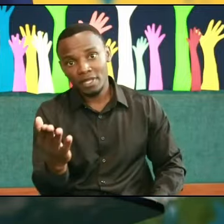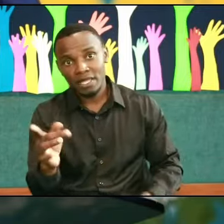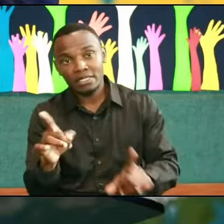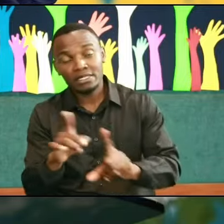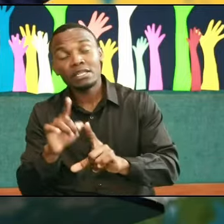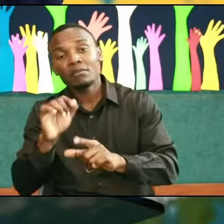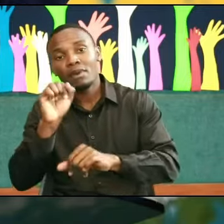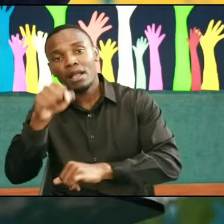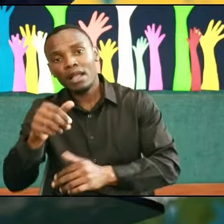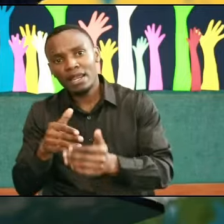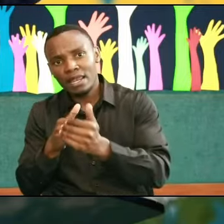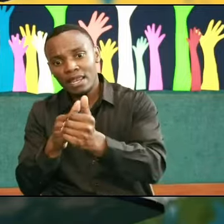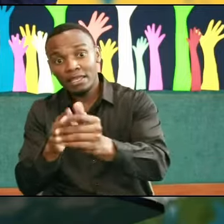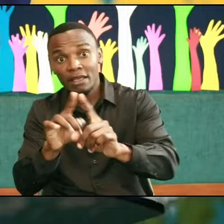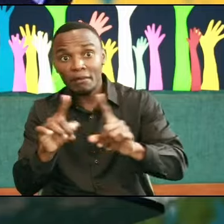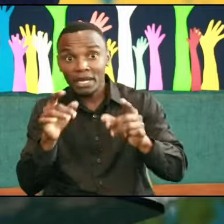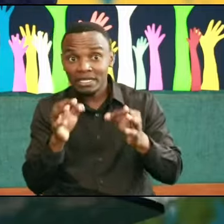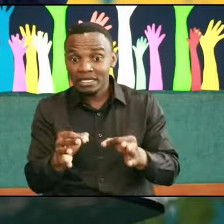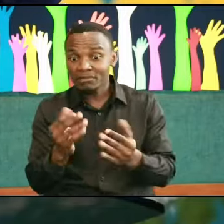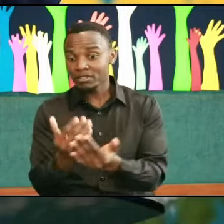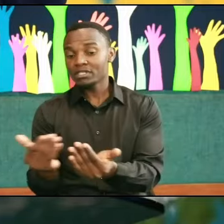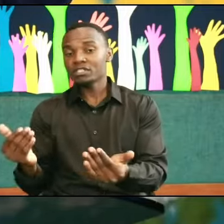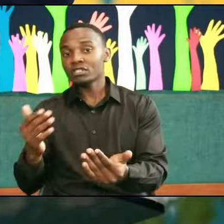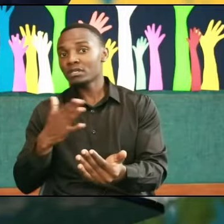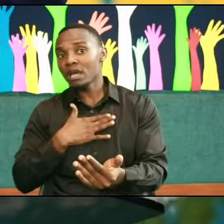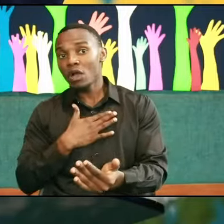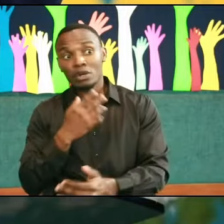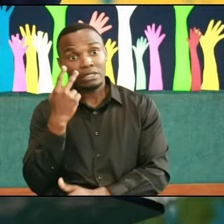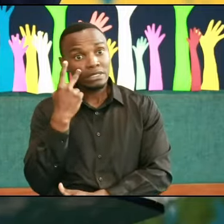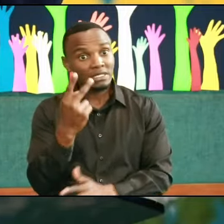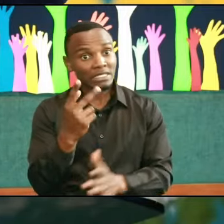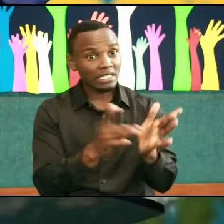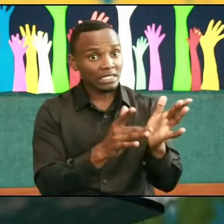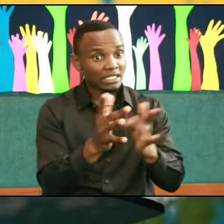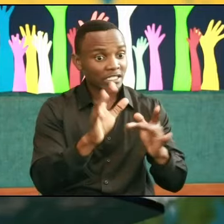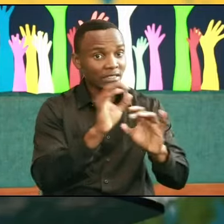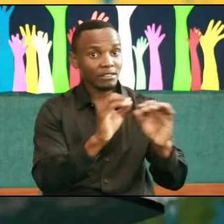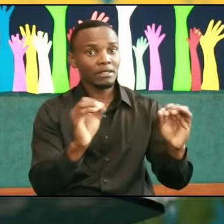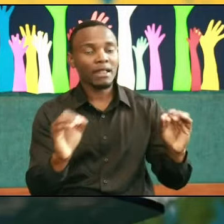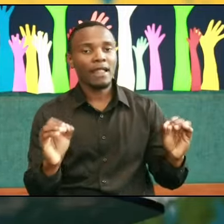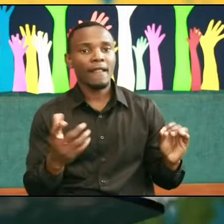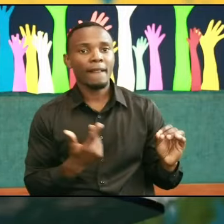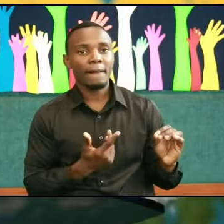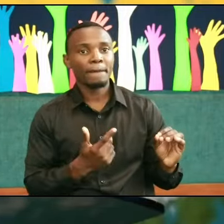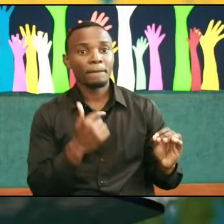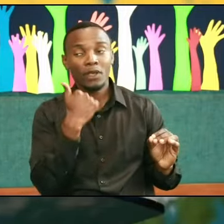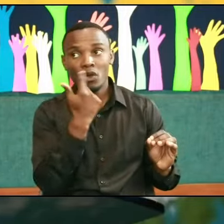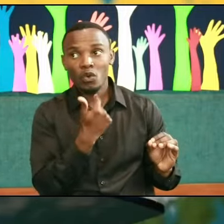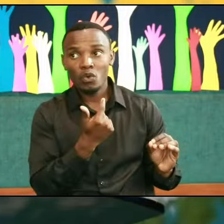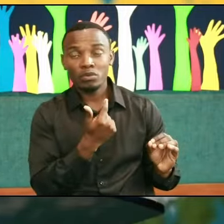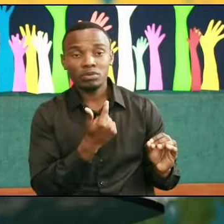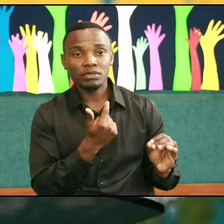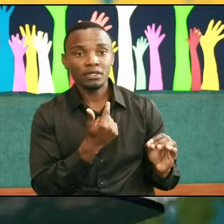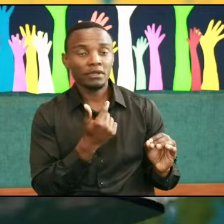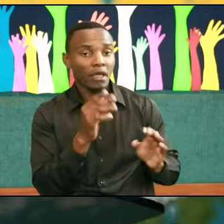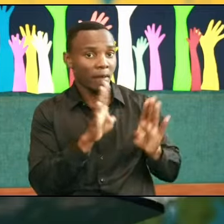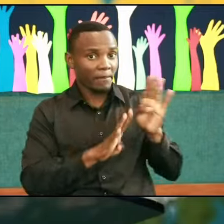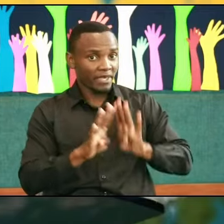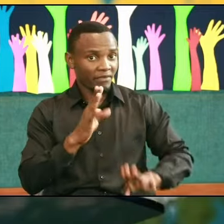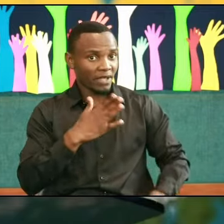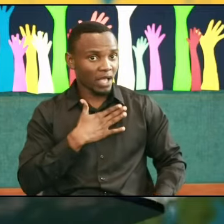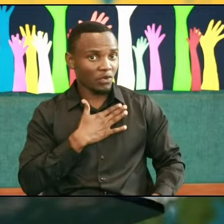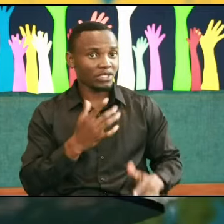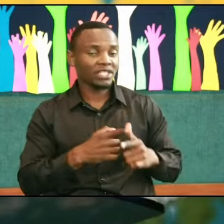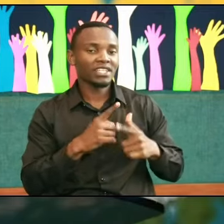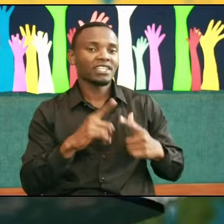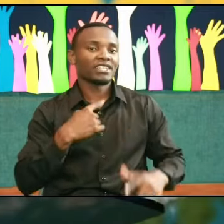but if our children do not see the Jesus who lifts us in our characters, then we